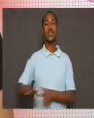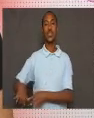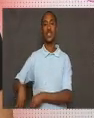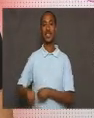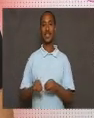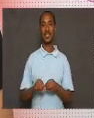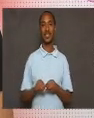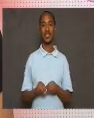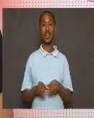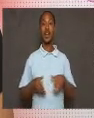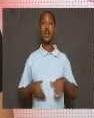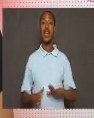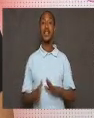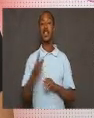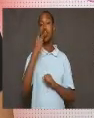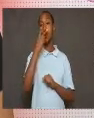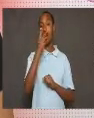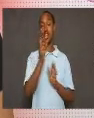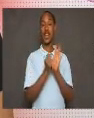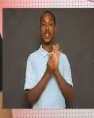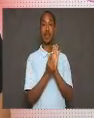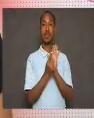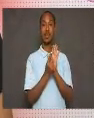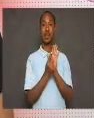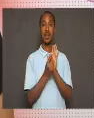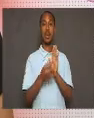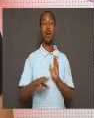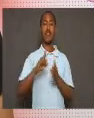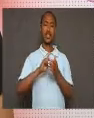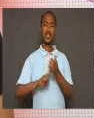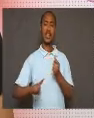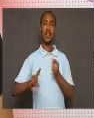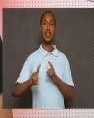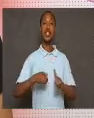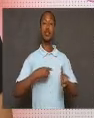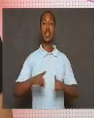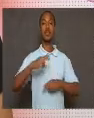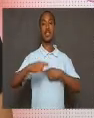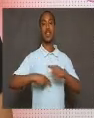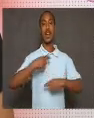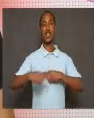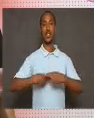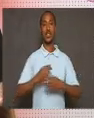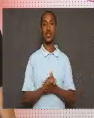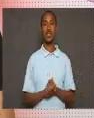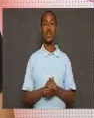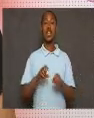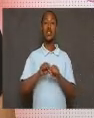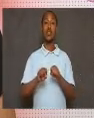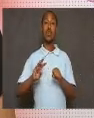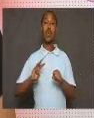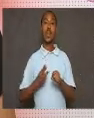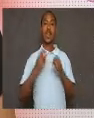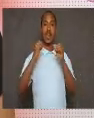Students, let us watch an example of a single displacement reaction so we